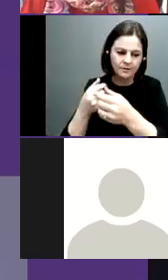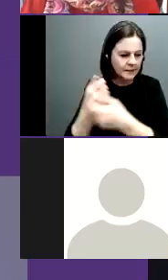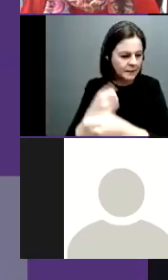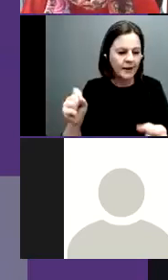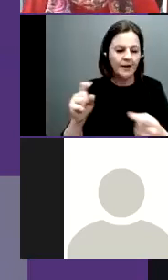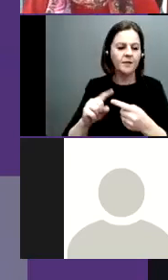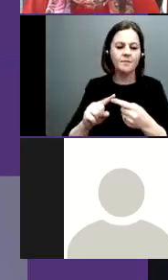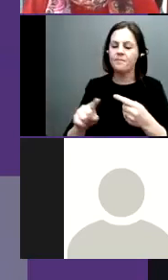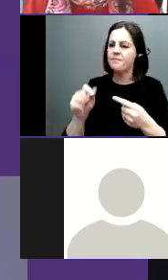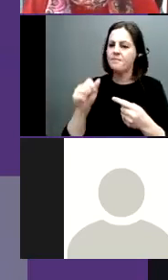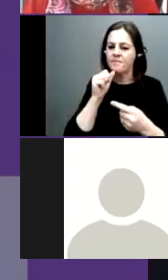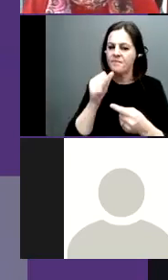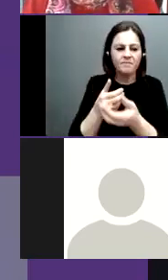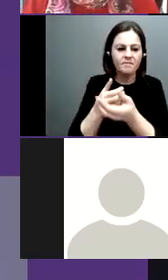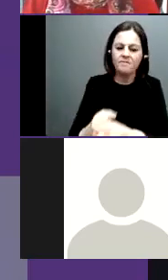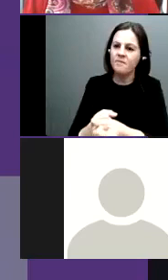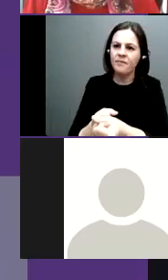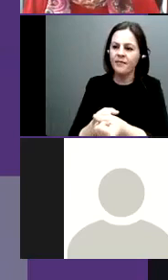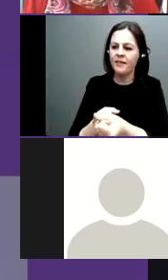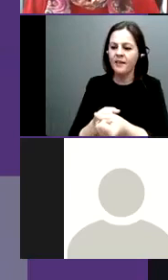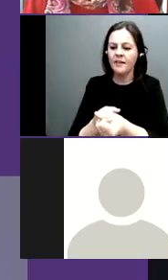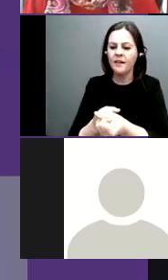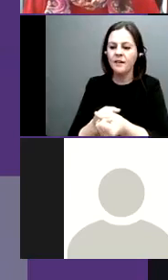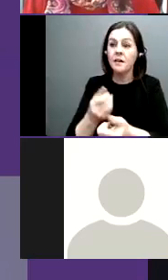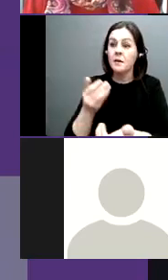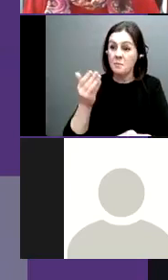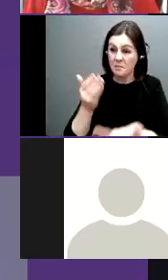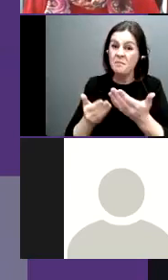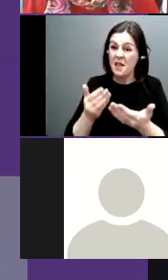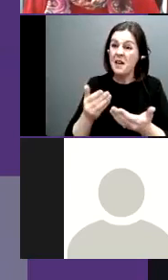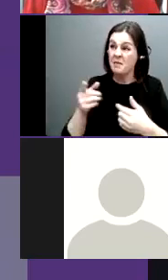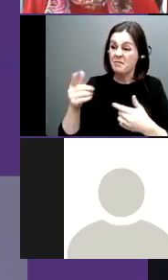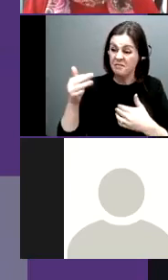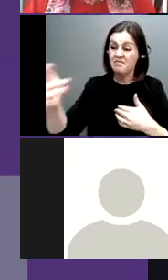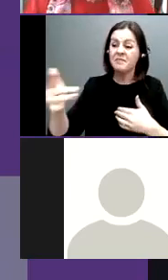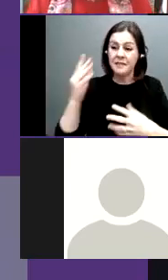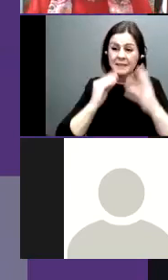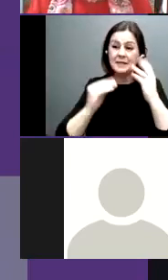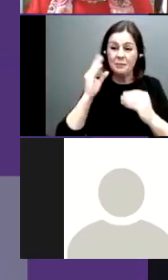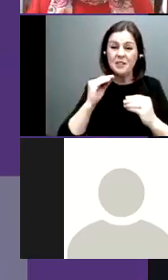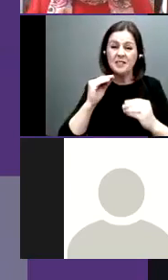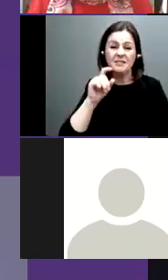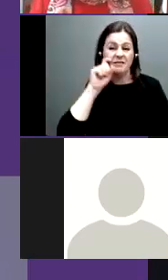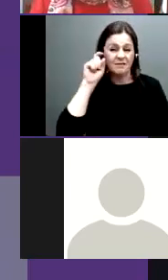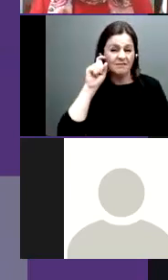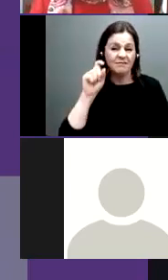perhaps experiencing being sexually assaulted. So I think that's